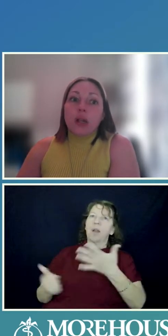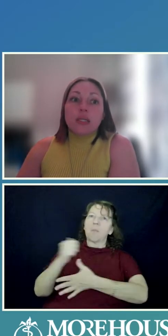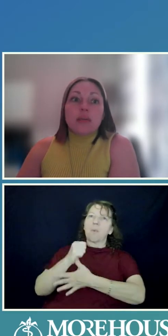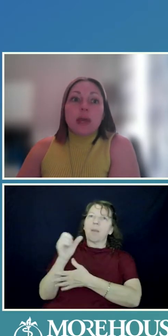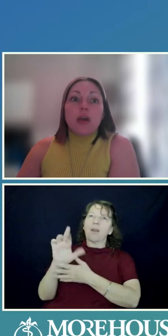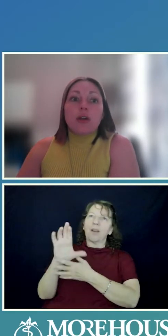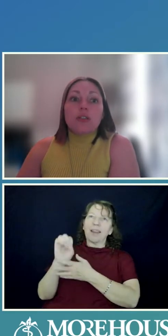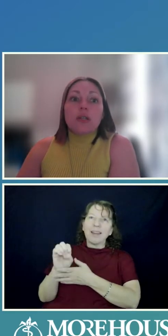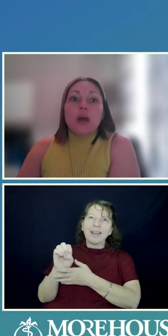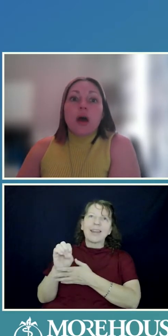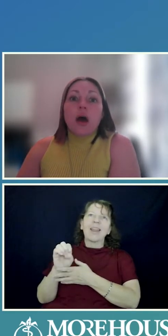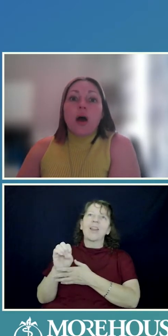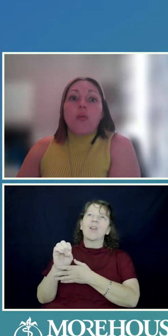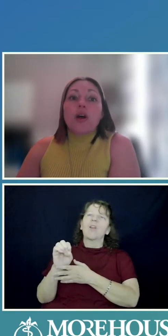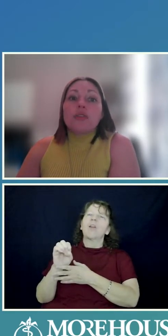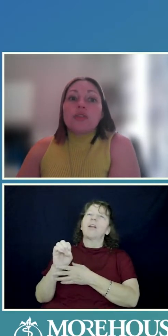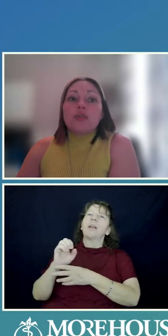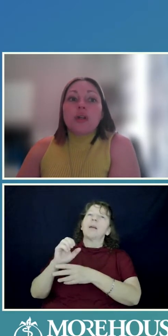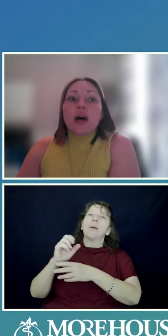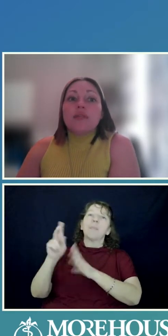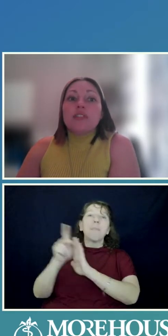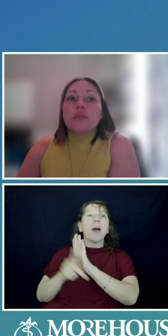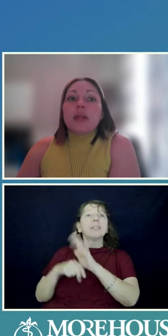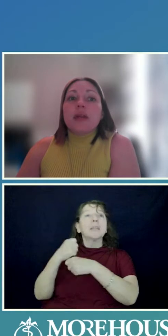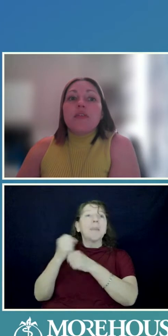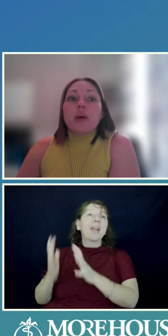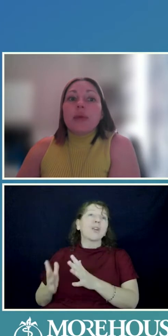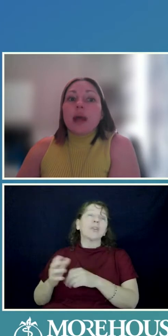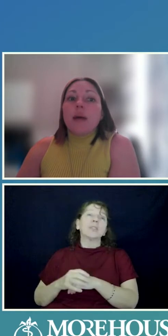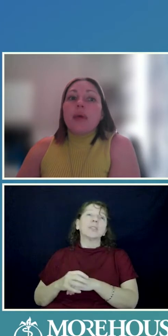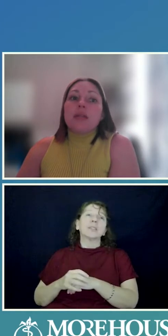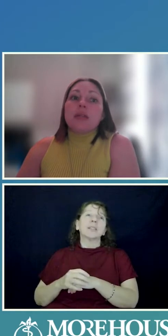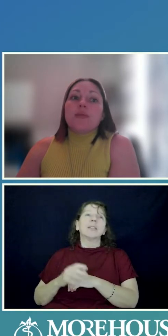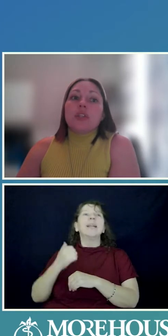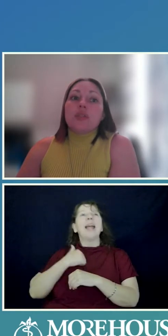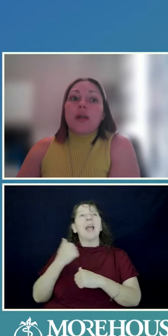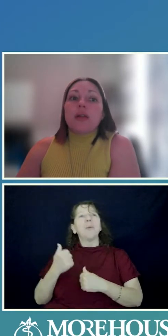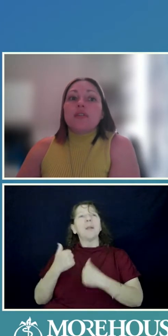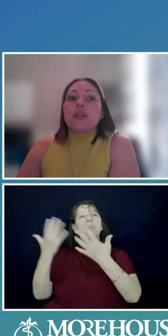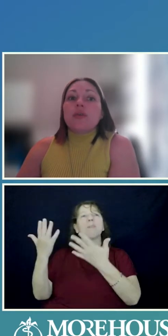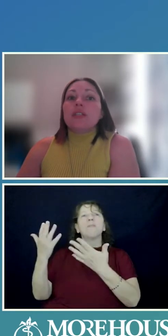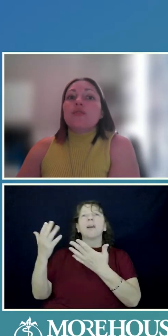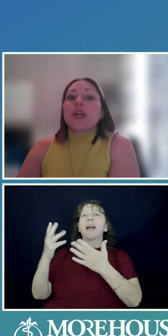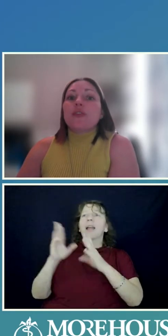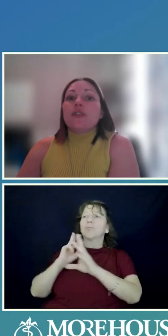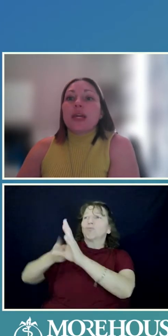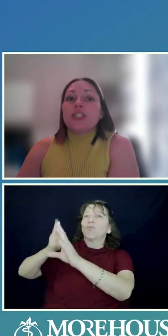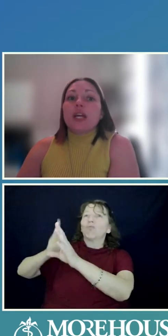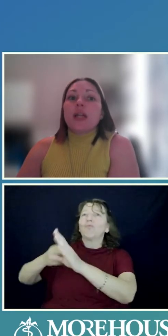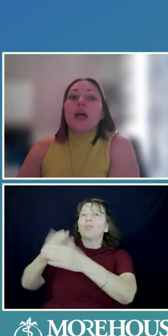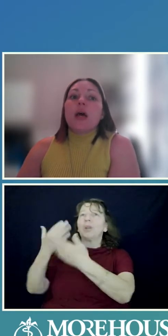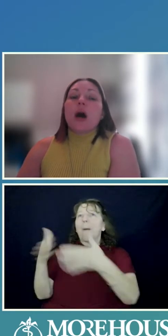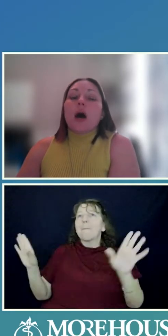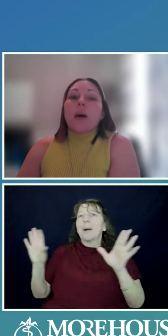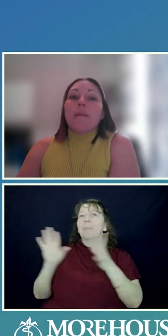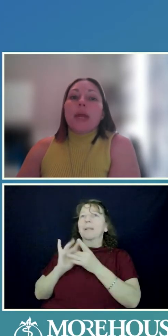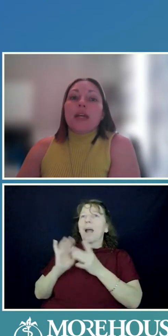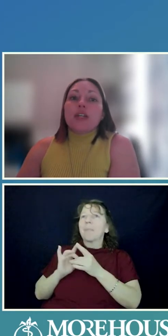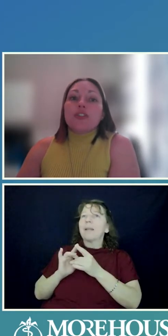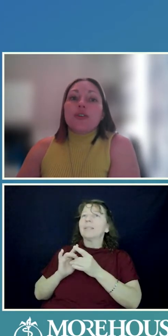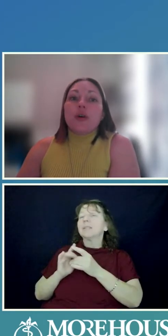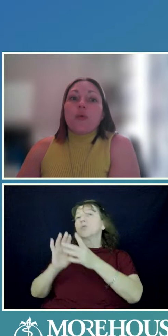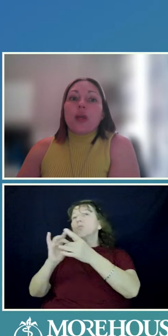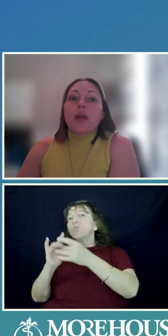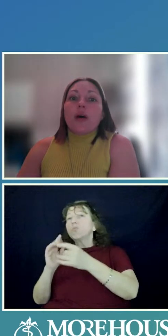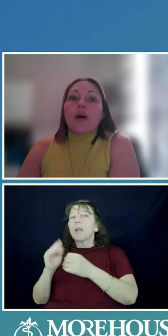and policymakers. We also do a lot of submitting of public comments and responding to requests for information,